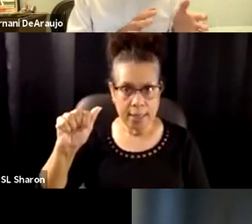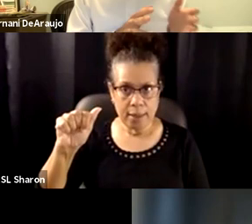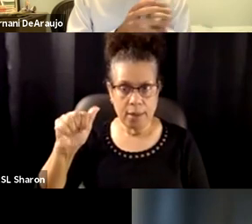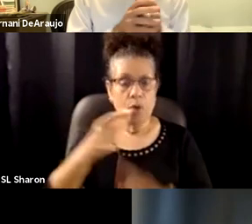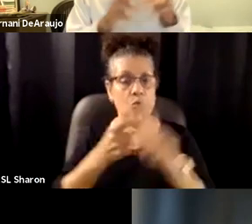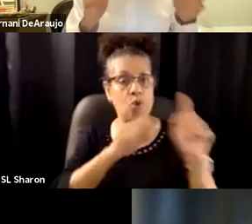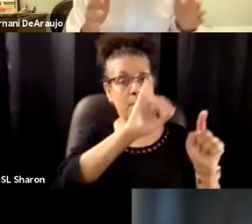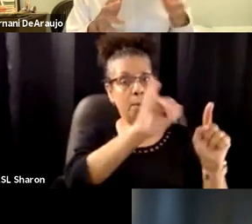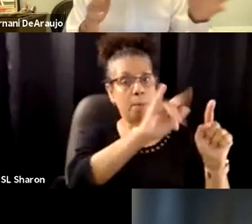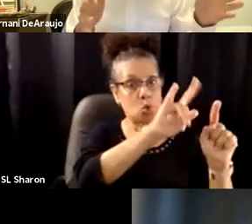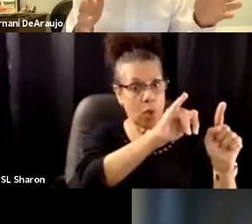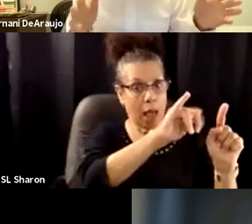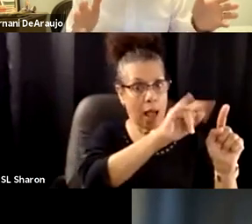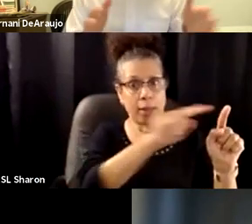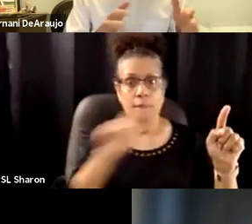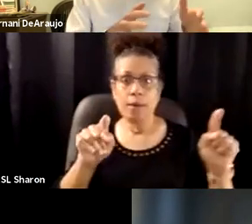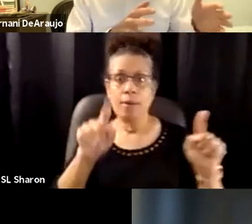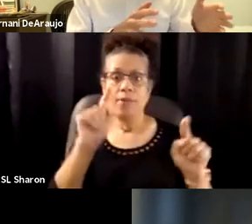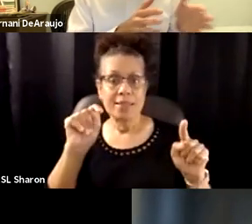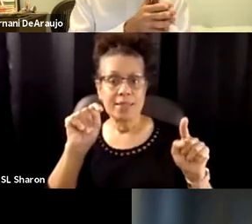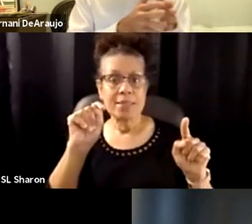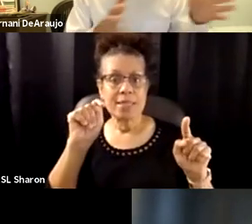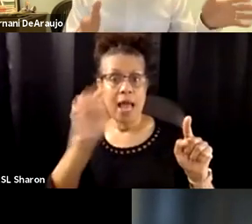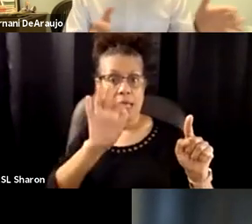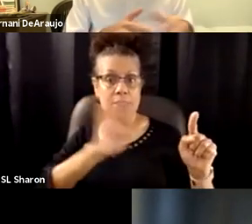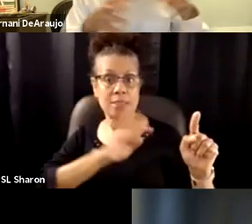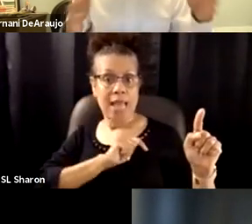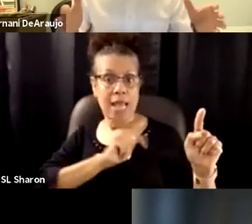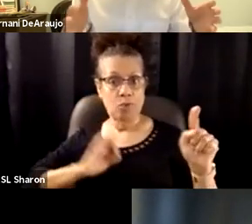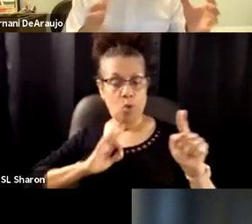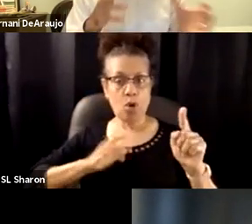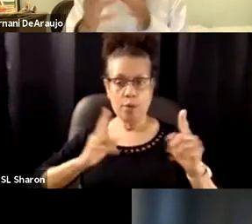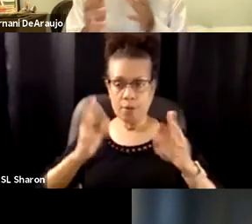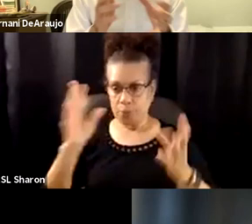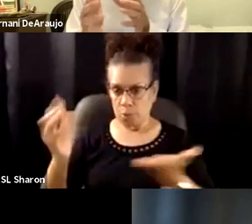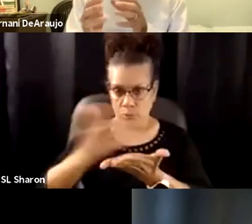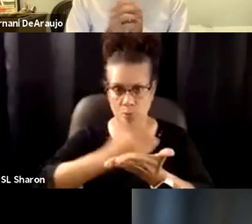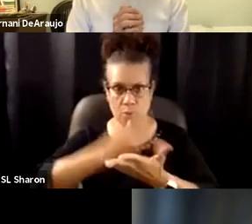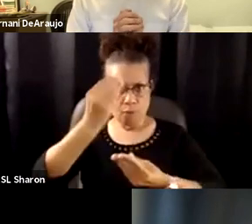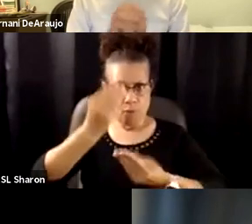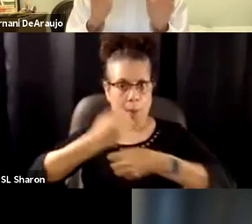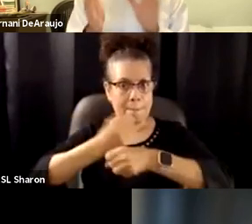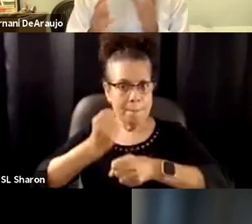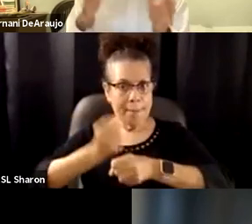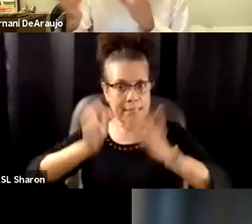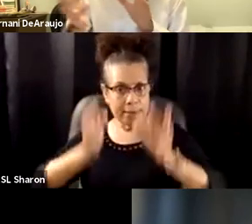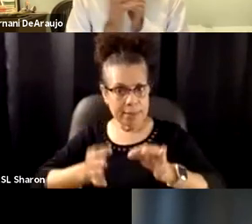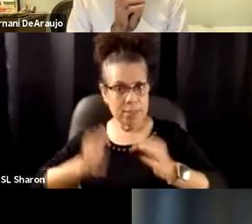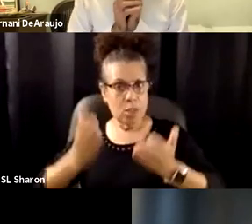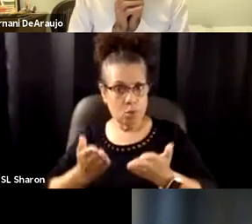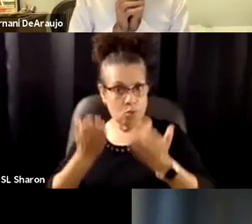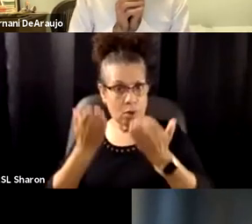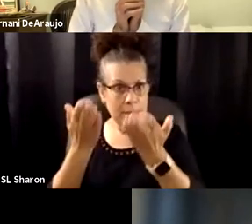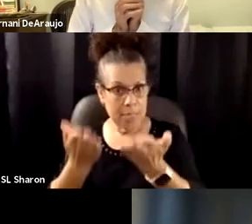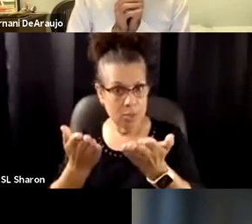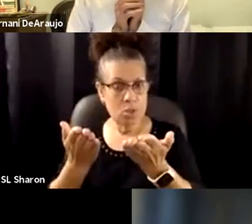july using the data that our test the task force we charged relied on and making all the recommendations and including the ones that we've you know we've changed and in some cases